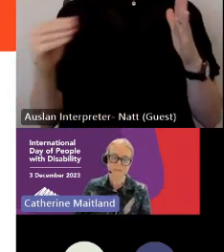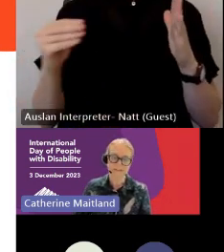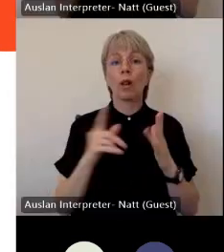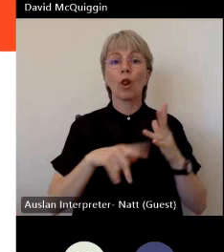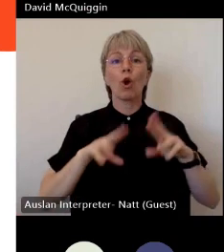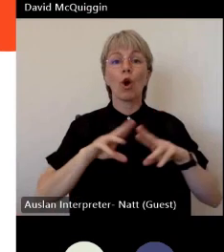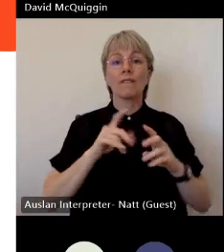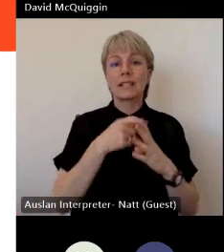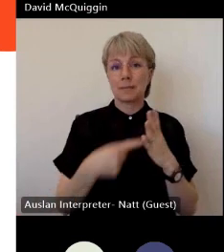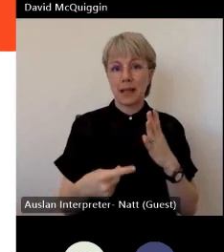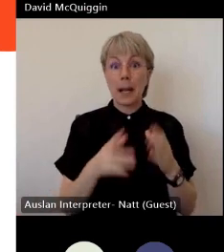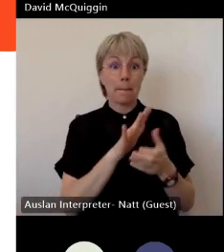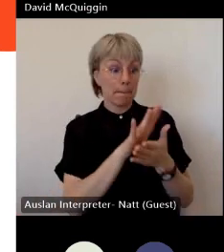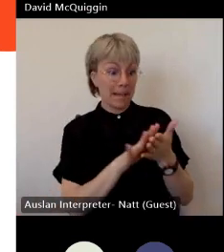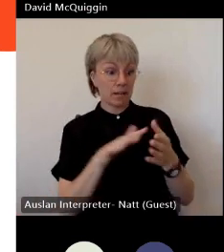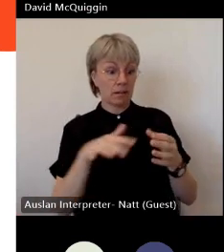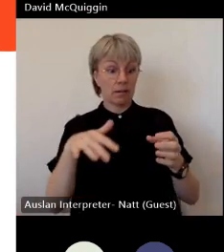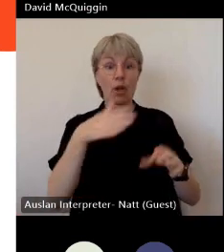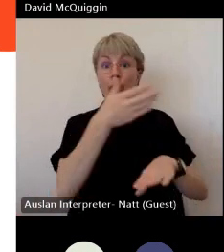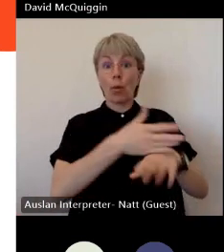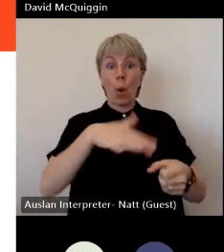adjusted, not the person.